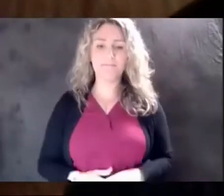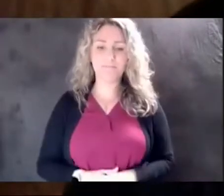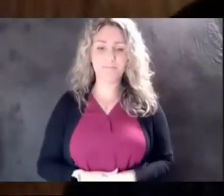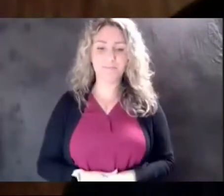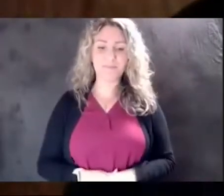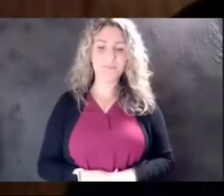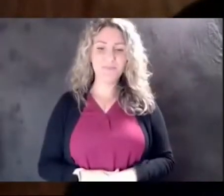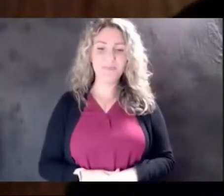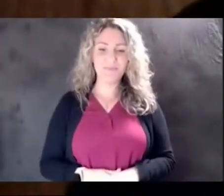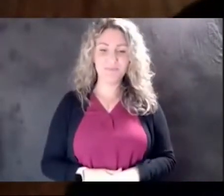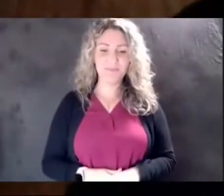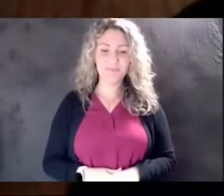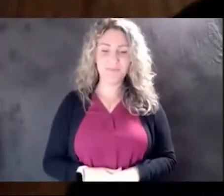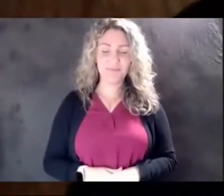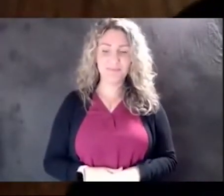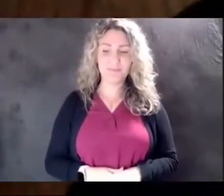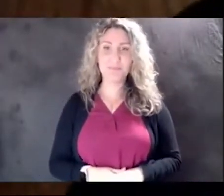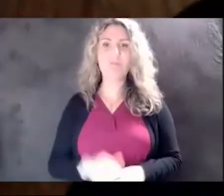Well,